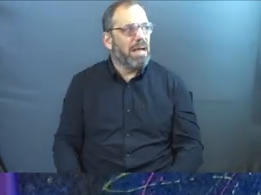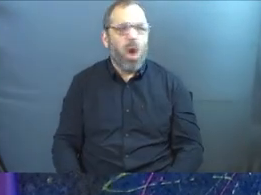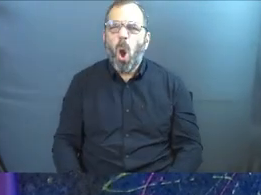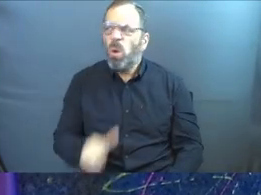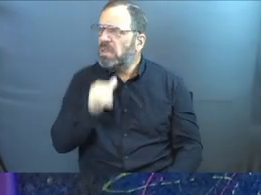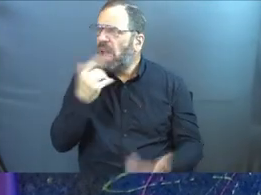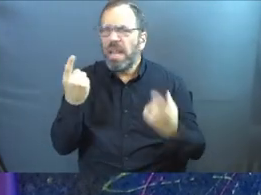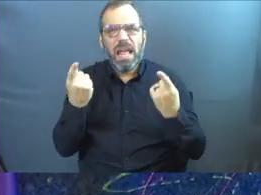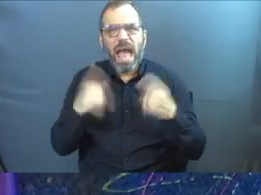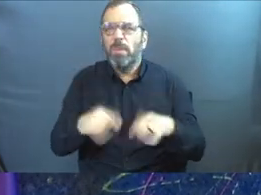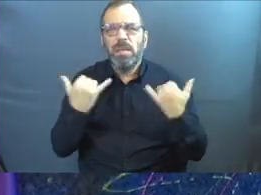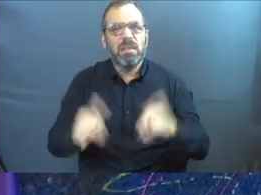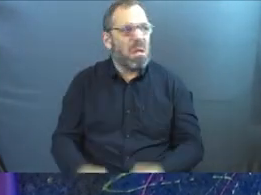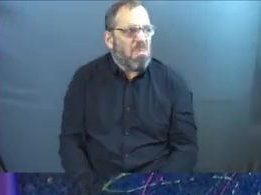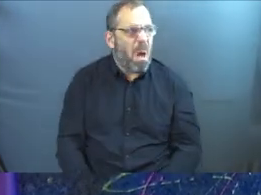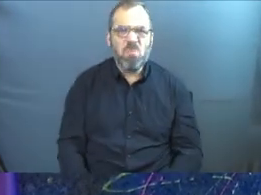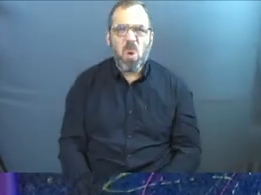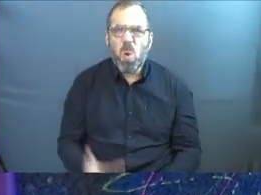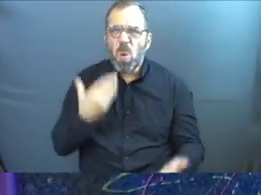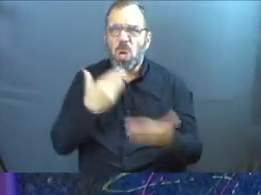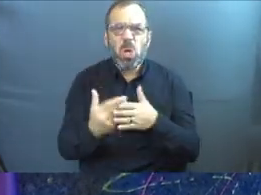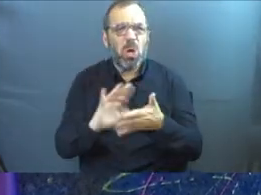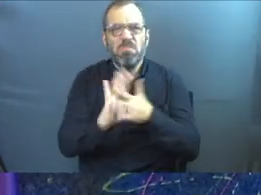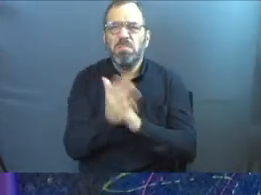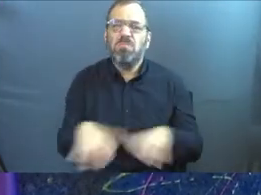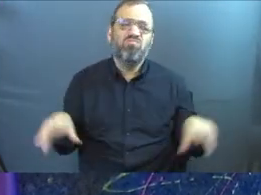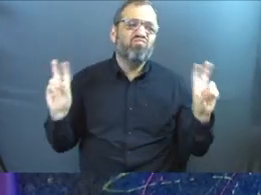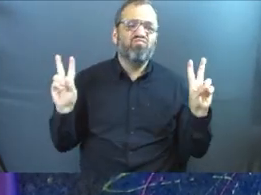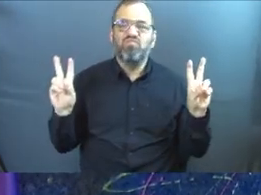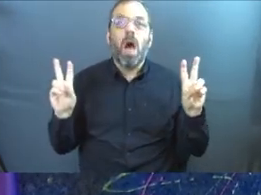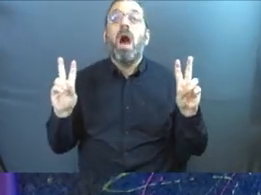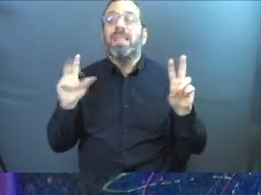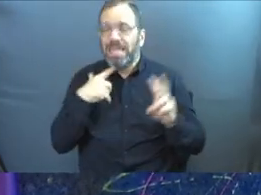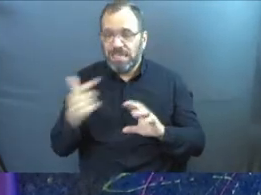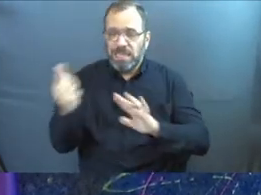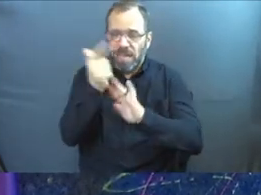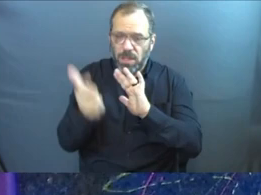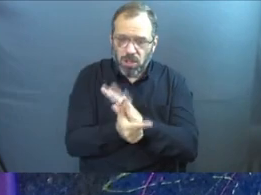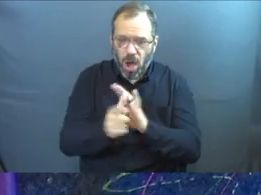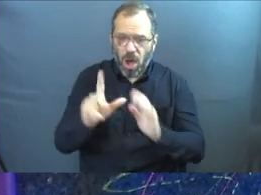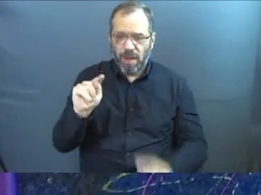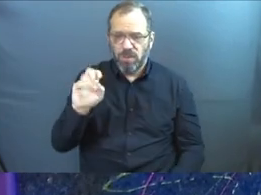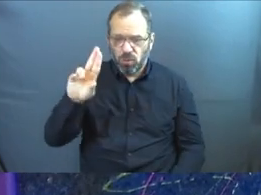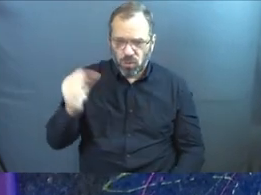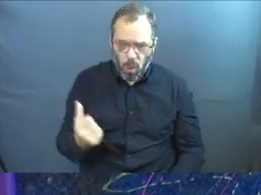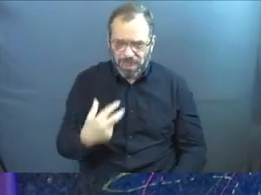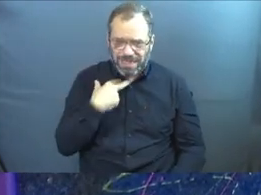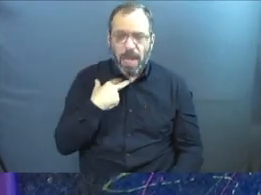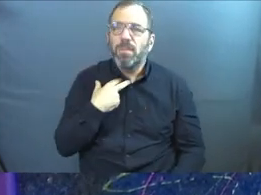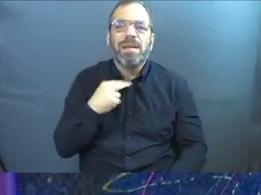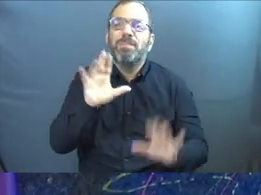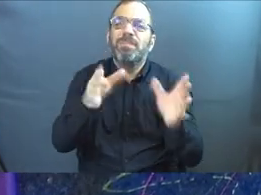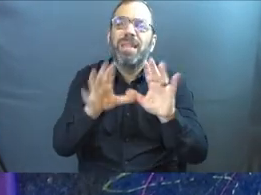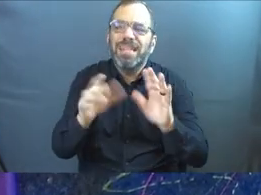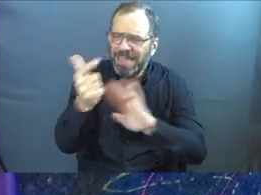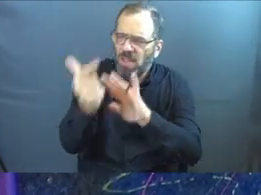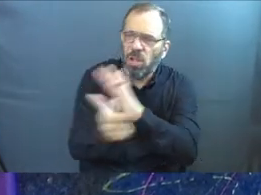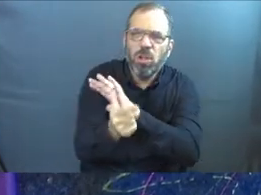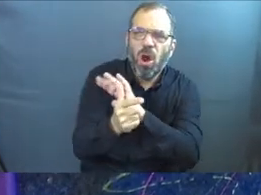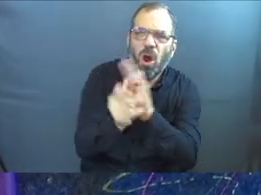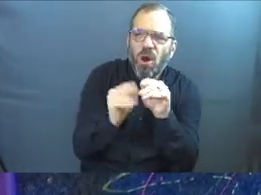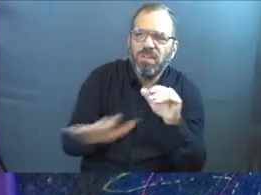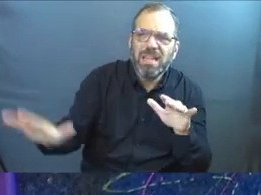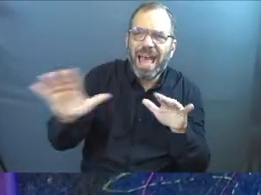doesn't sound familiar at all. Strife and contention. And then he says the law, the Torah, is paralyzed. So he's not just talking about the law of